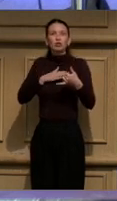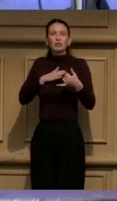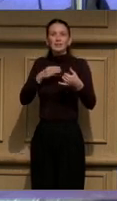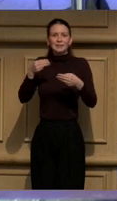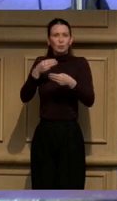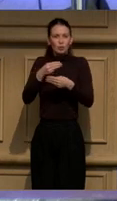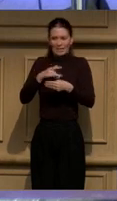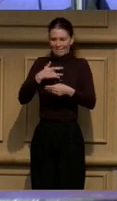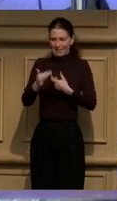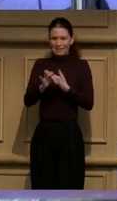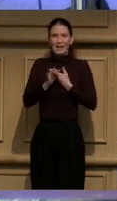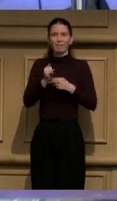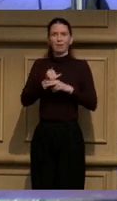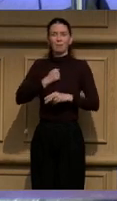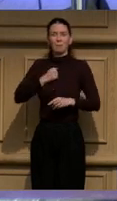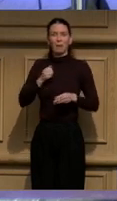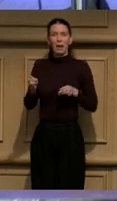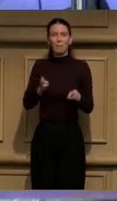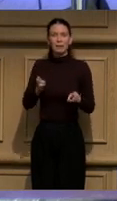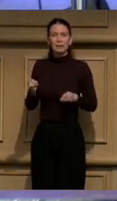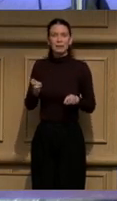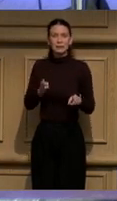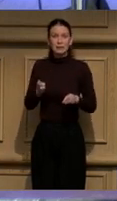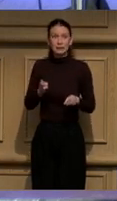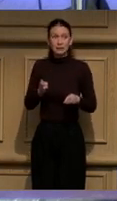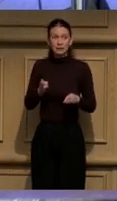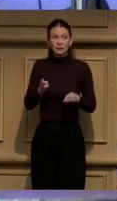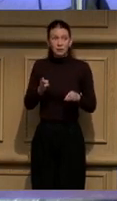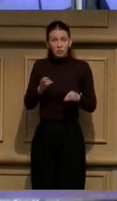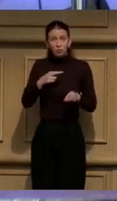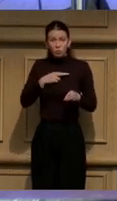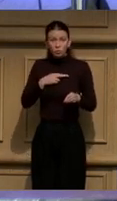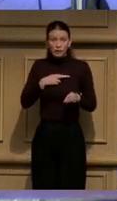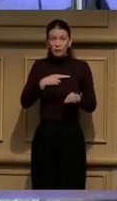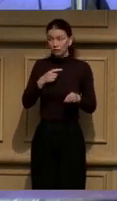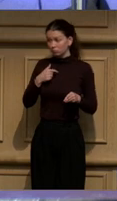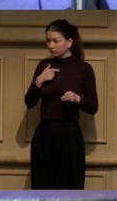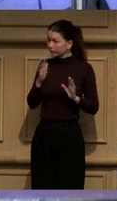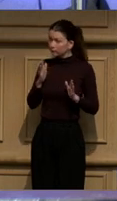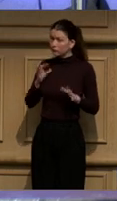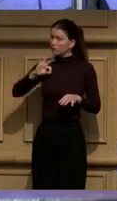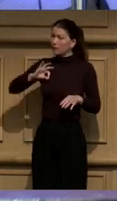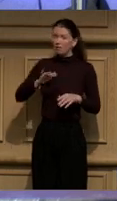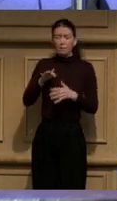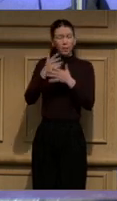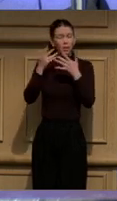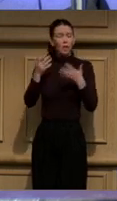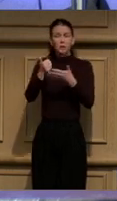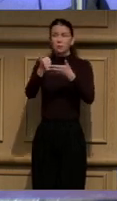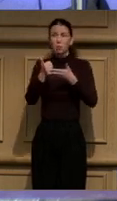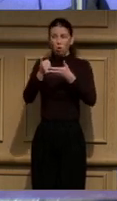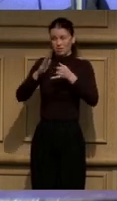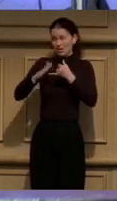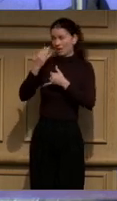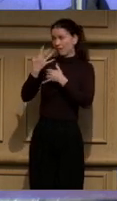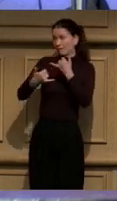just believe it has to be continued. And we actually had a lot of support in the past 5 years, which is so nice, through other platforms